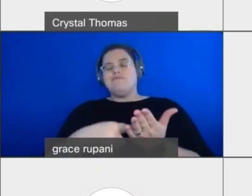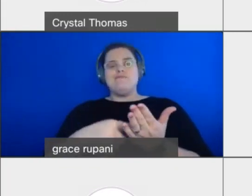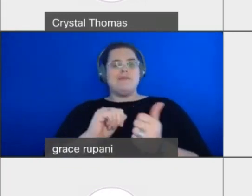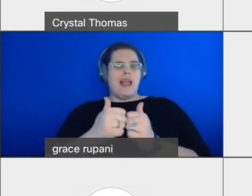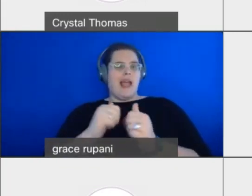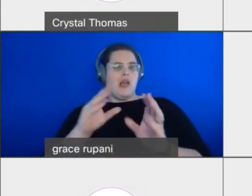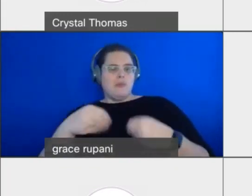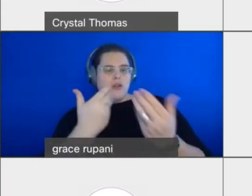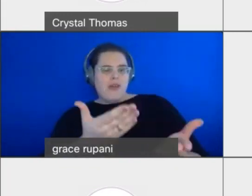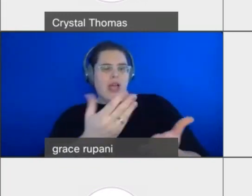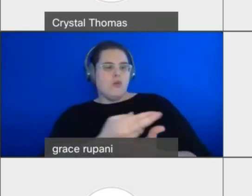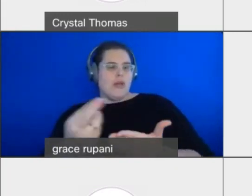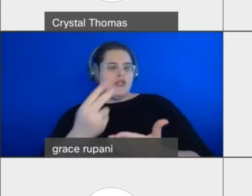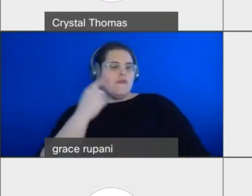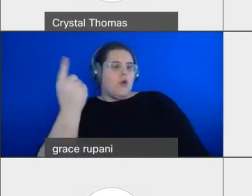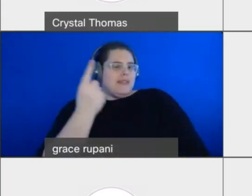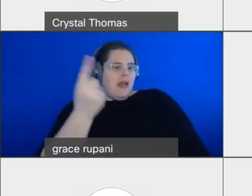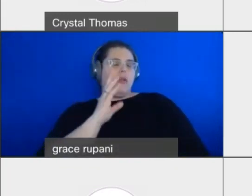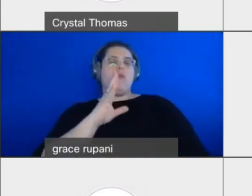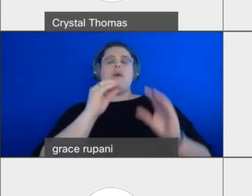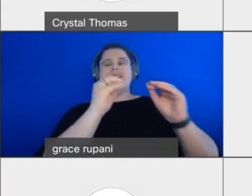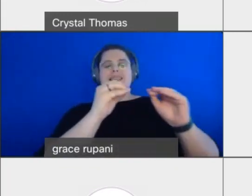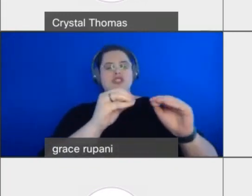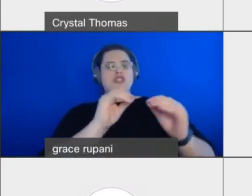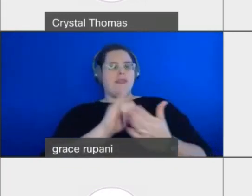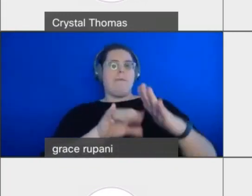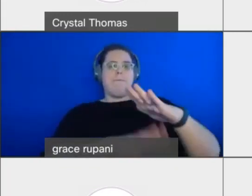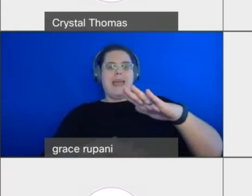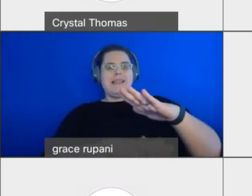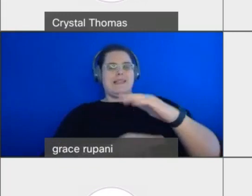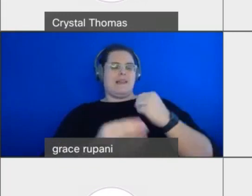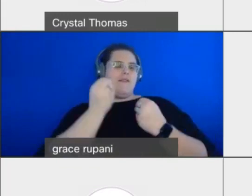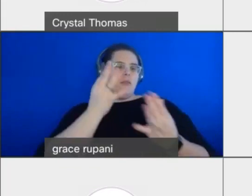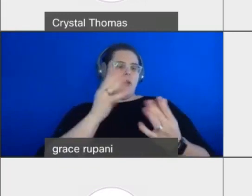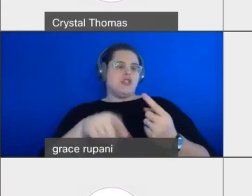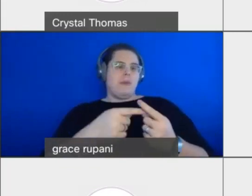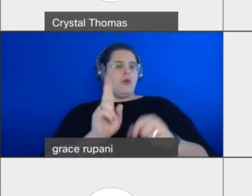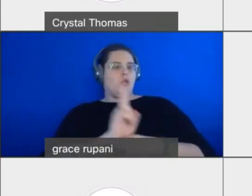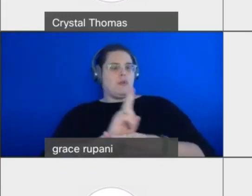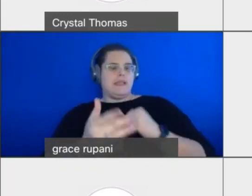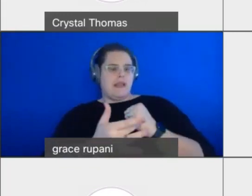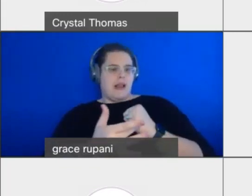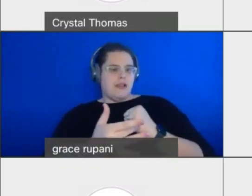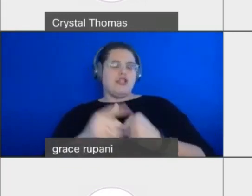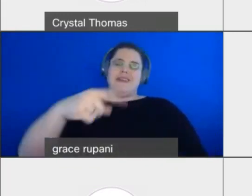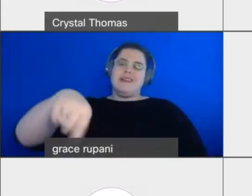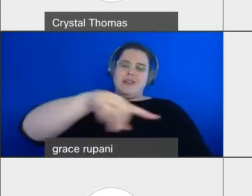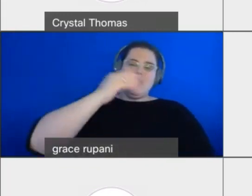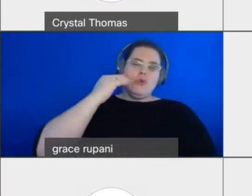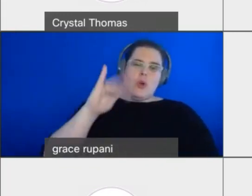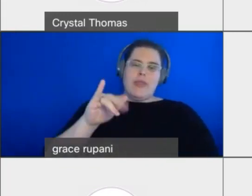support that teaches them the basics of how to use technology. As you know, DDS has a lot of work to